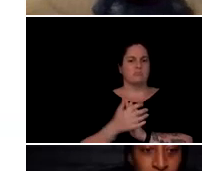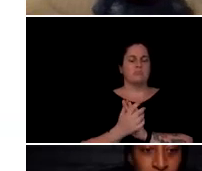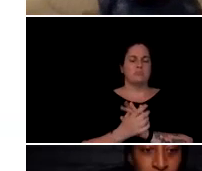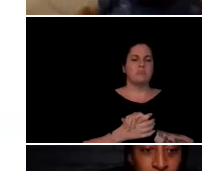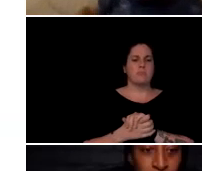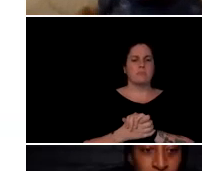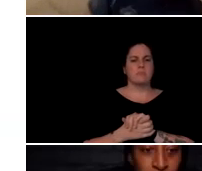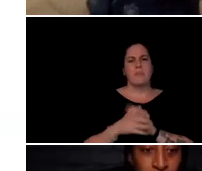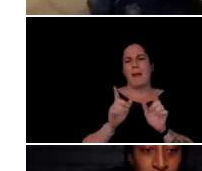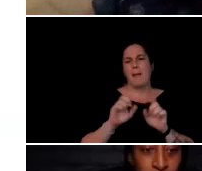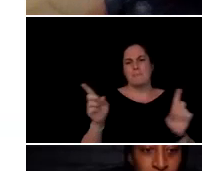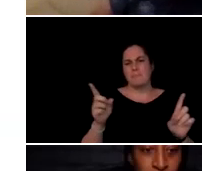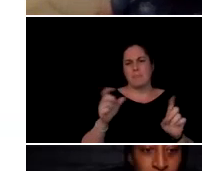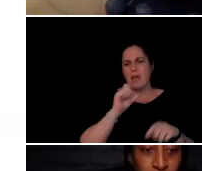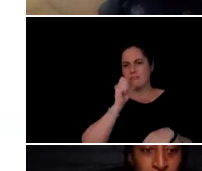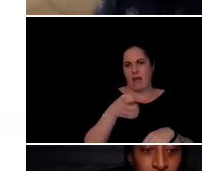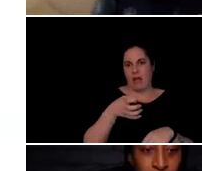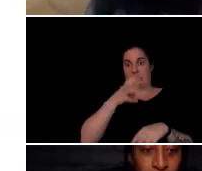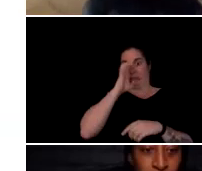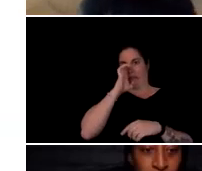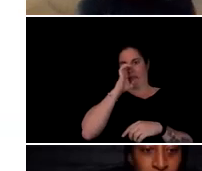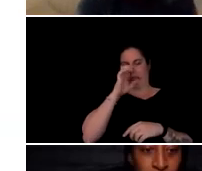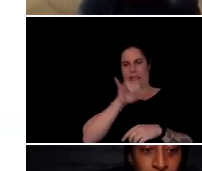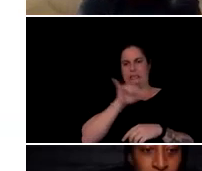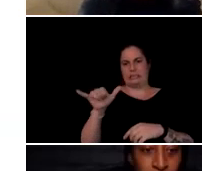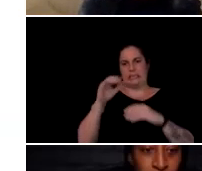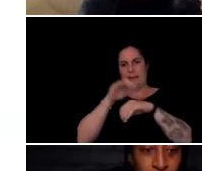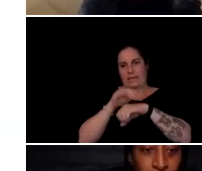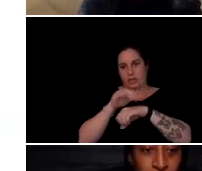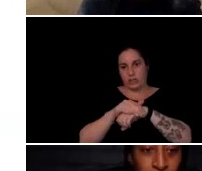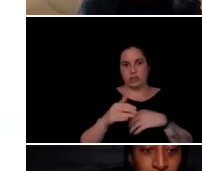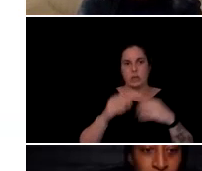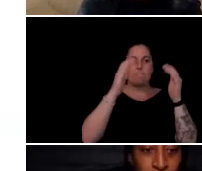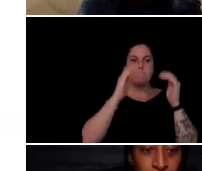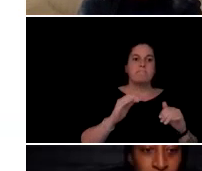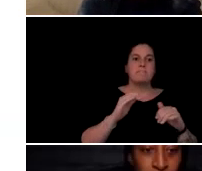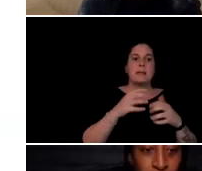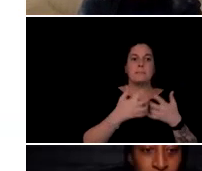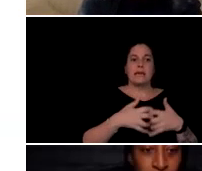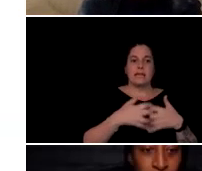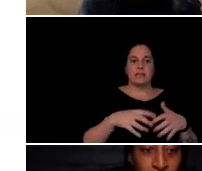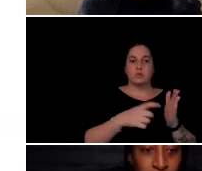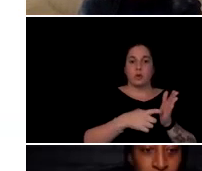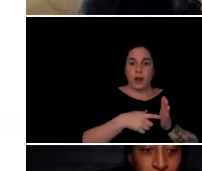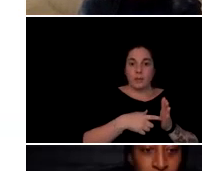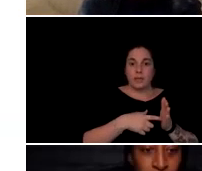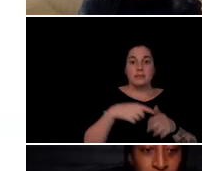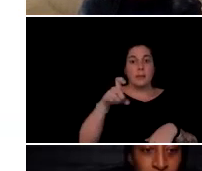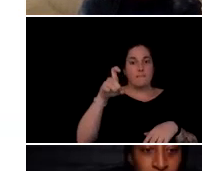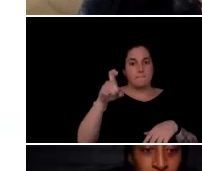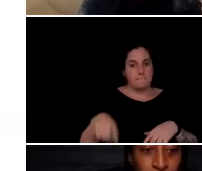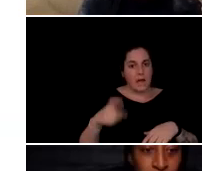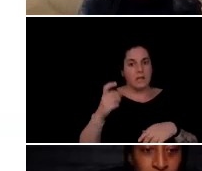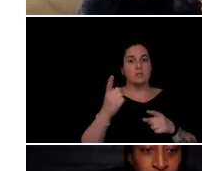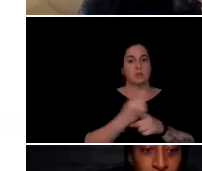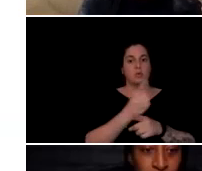But, you know, the other thing I'm looking for in this category, mechanics requirement, is do you have a properly formatted reference page? And